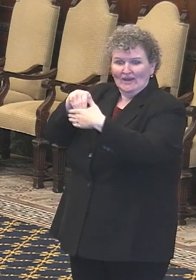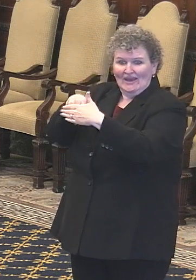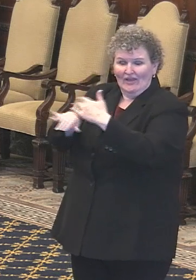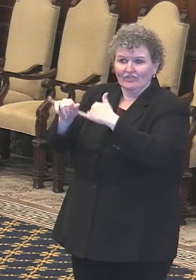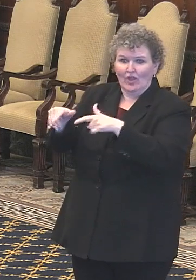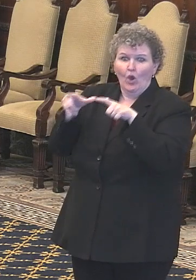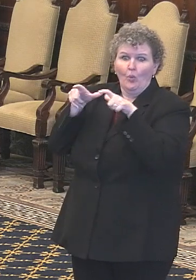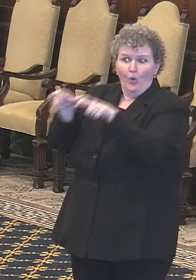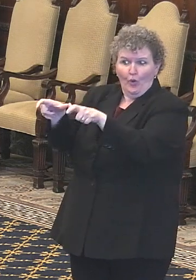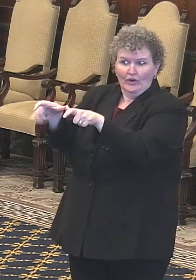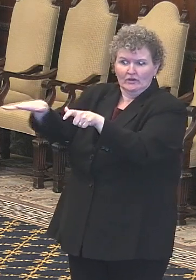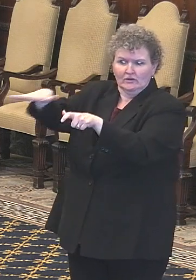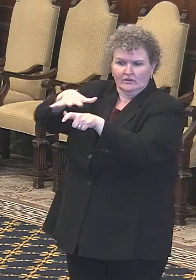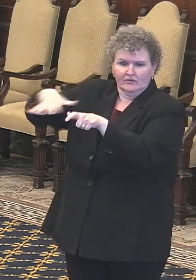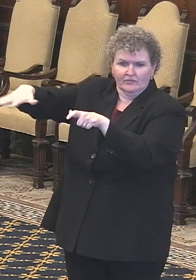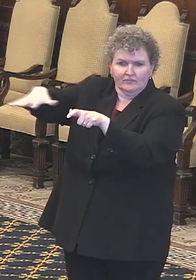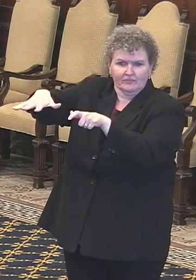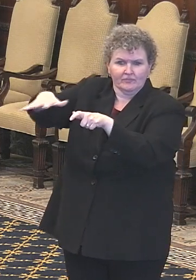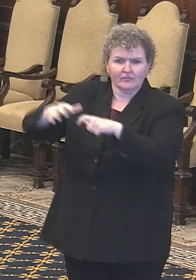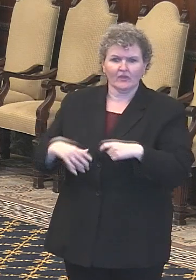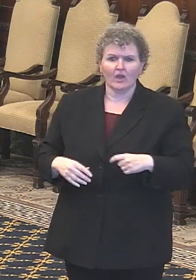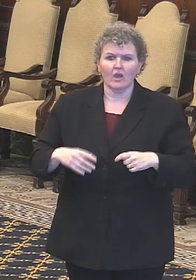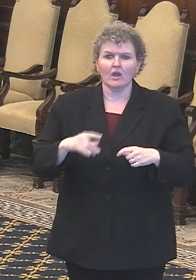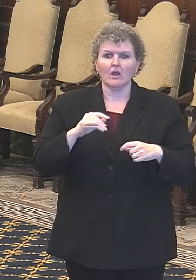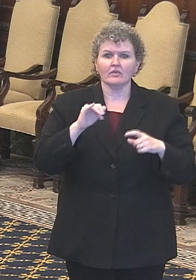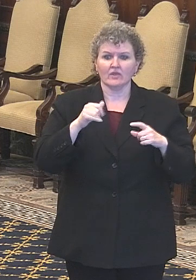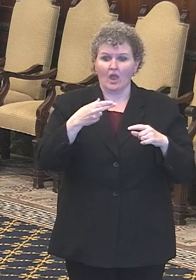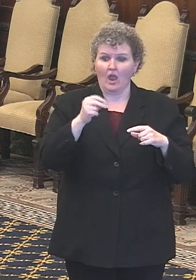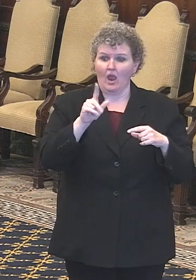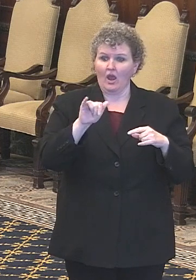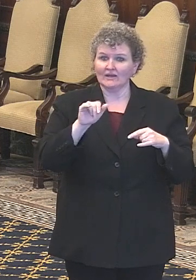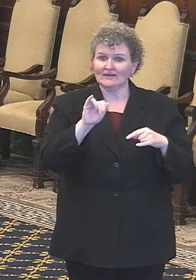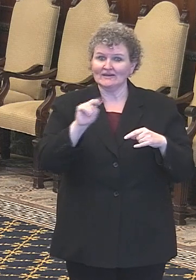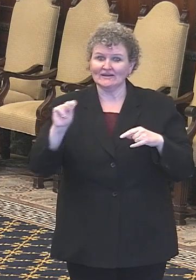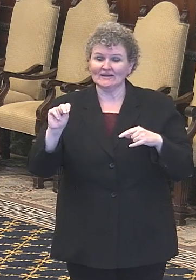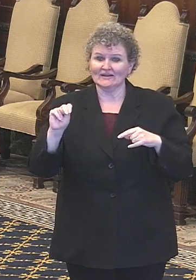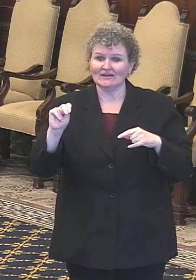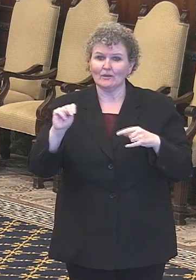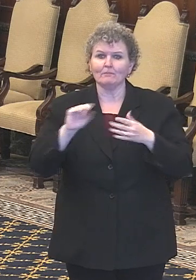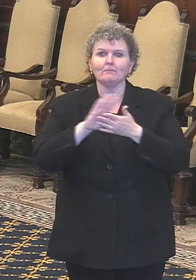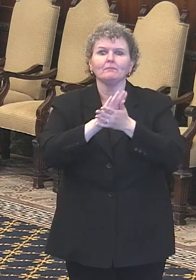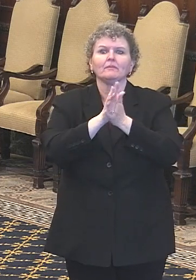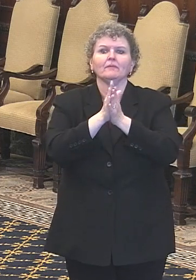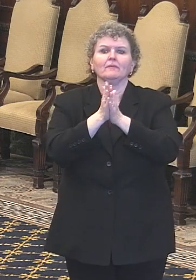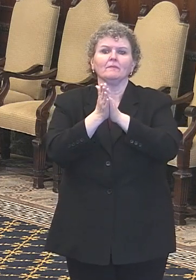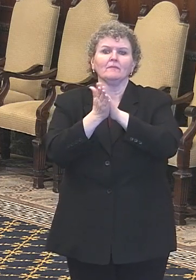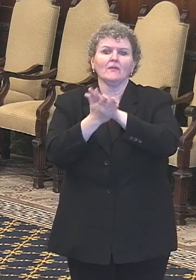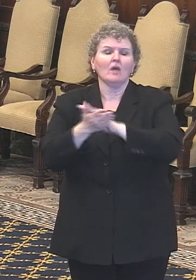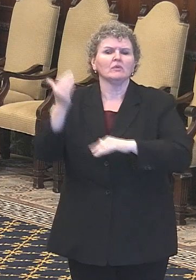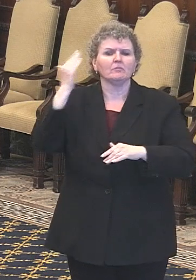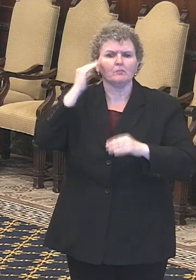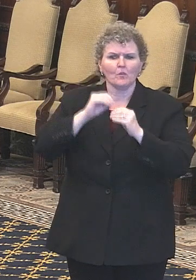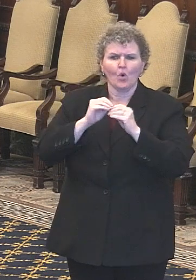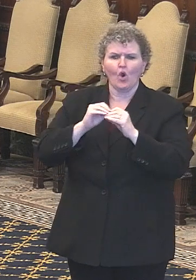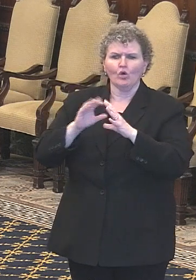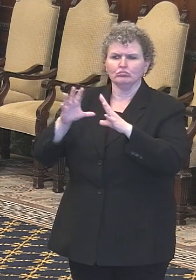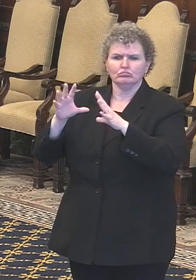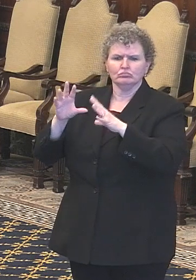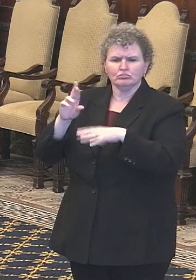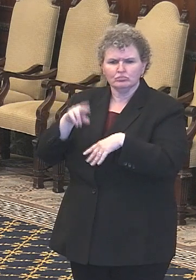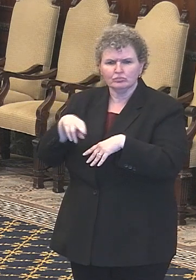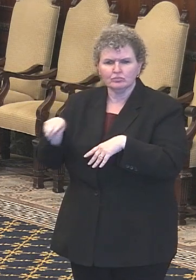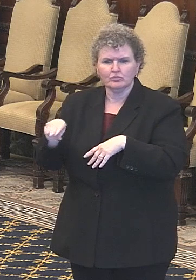You know what? I don't have an updated number. I'll get that to you and have Mike send it back out to you. Thanks. All